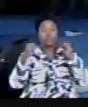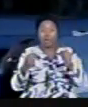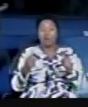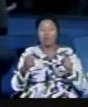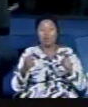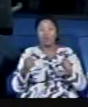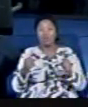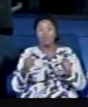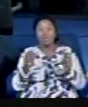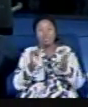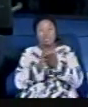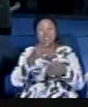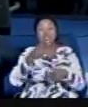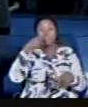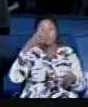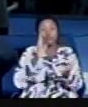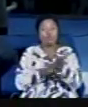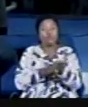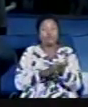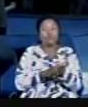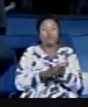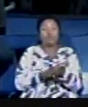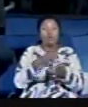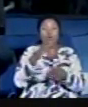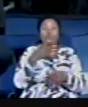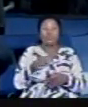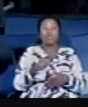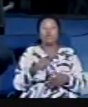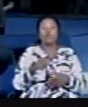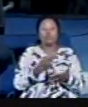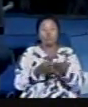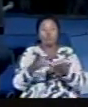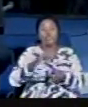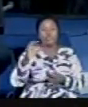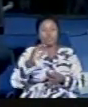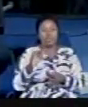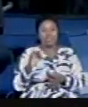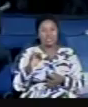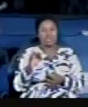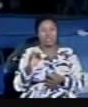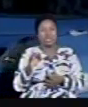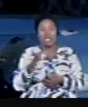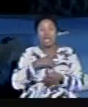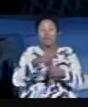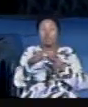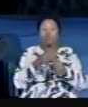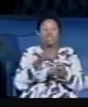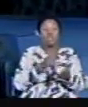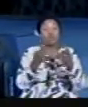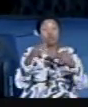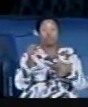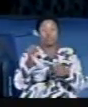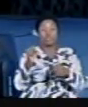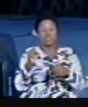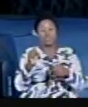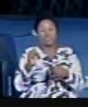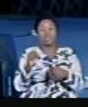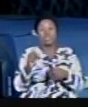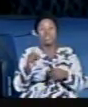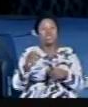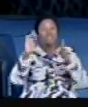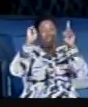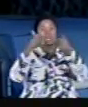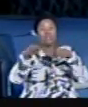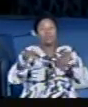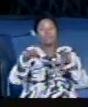proof of the Holy Ghost. He has come, and when he comes, he gives us understanding. When